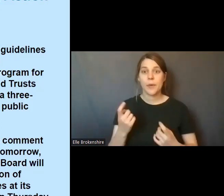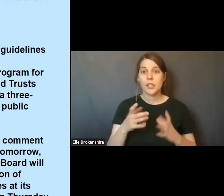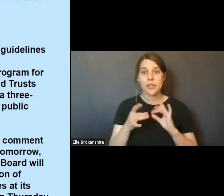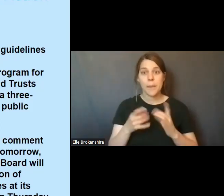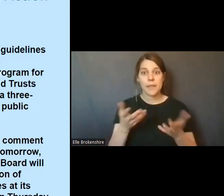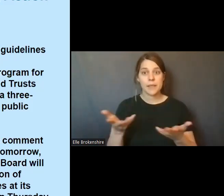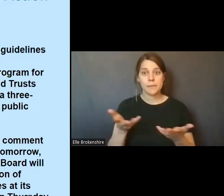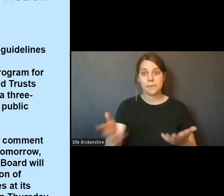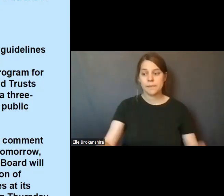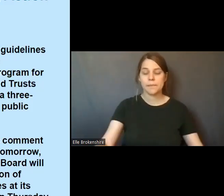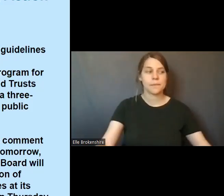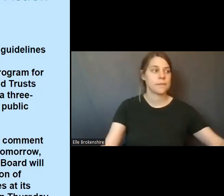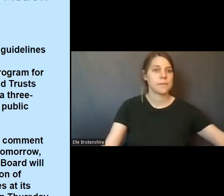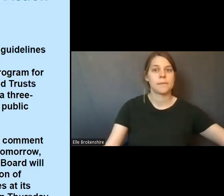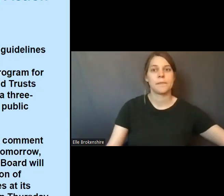from fellow board members.